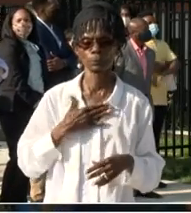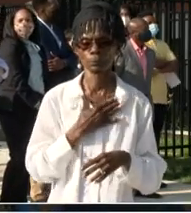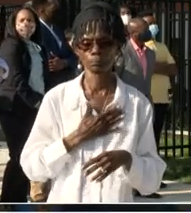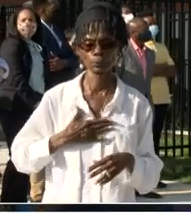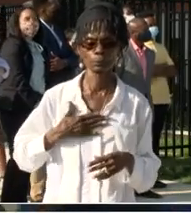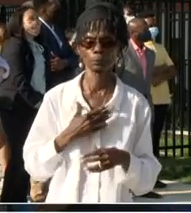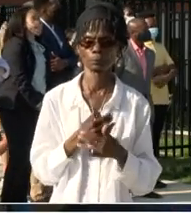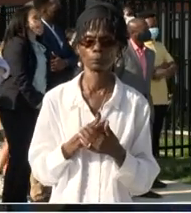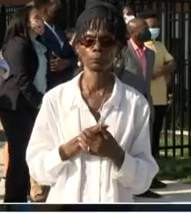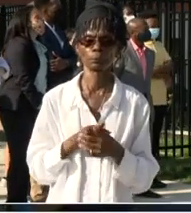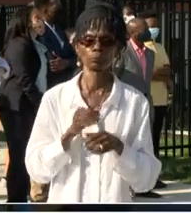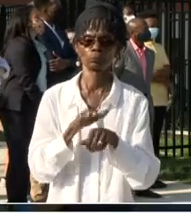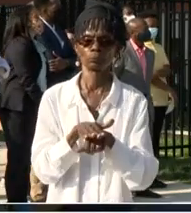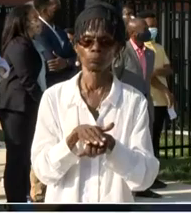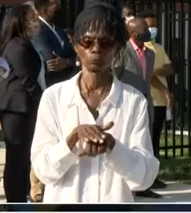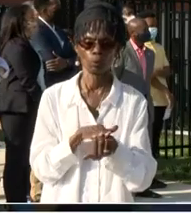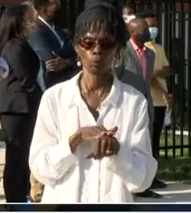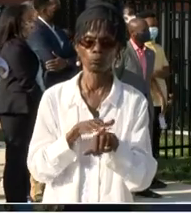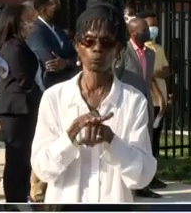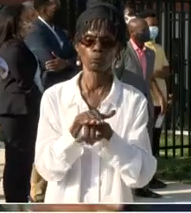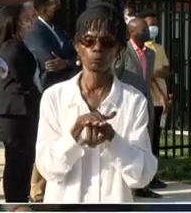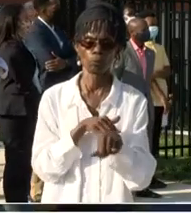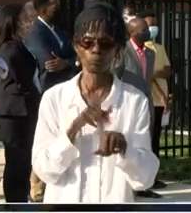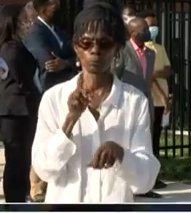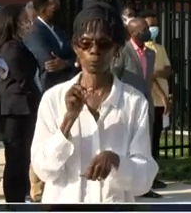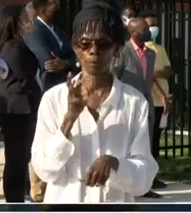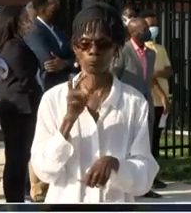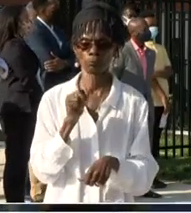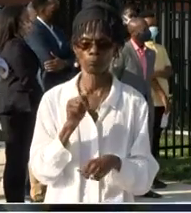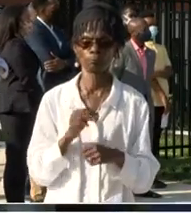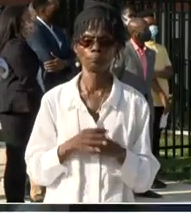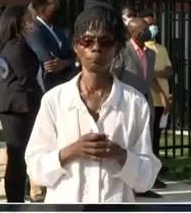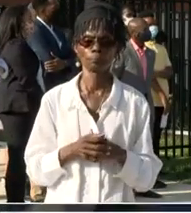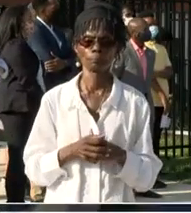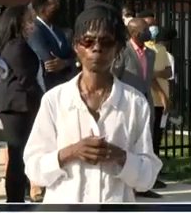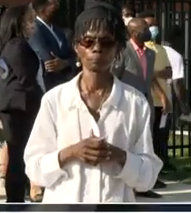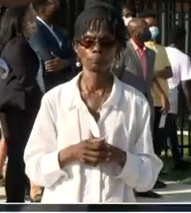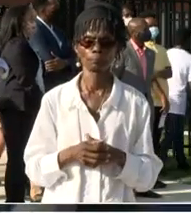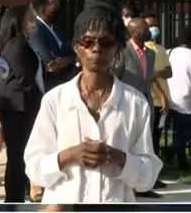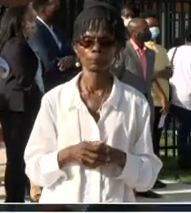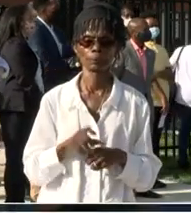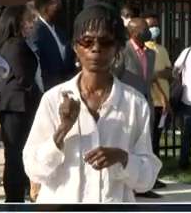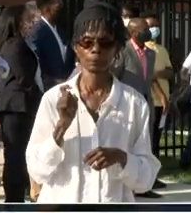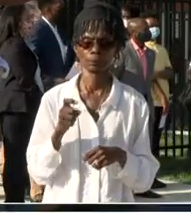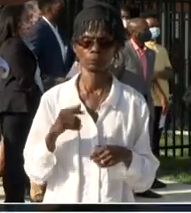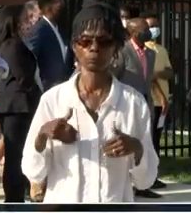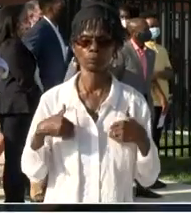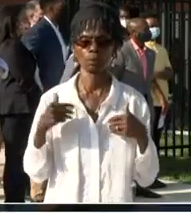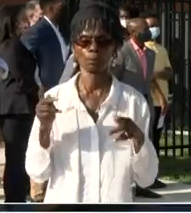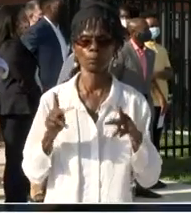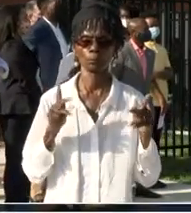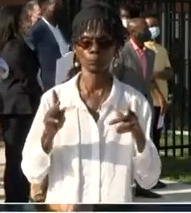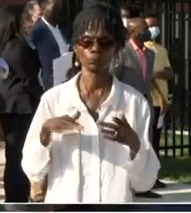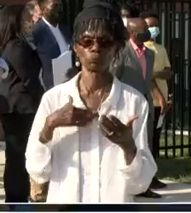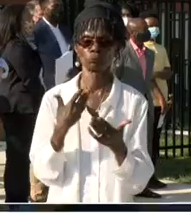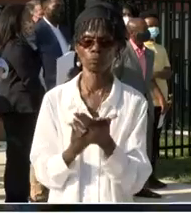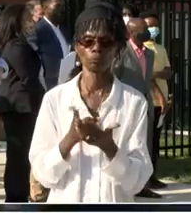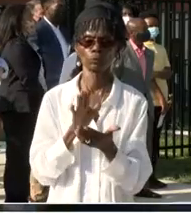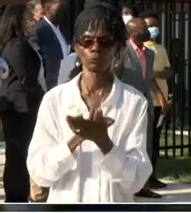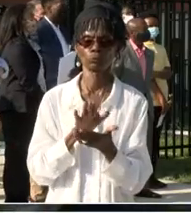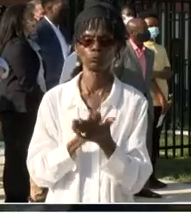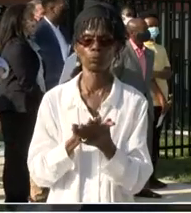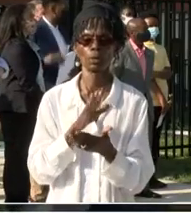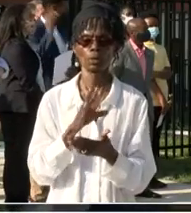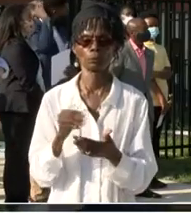vehicle, to do what? Slow down. Yes, we need all of our young people to get to school and back home